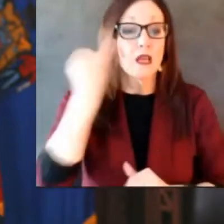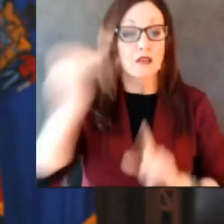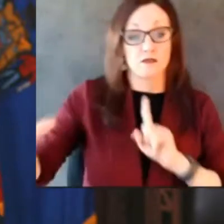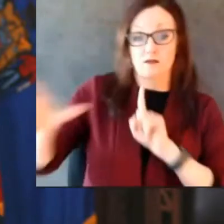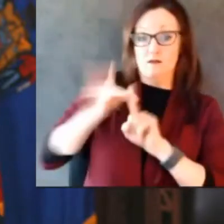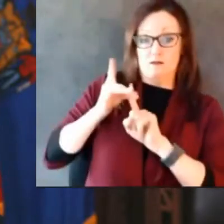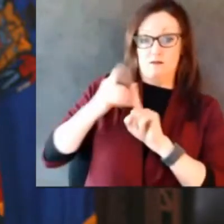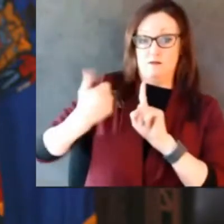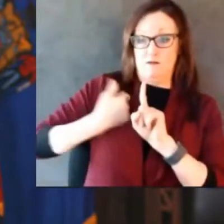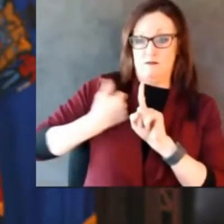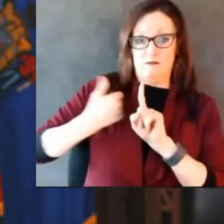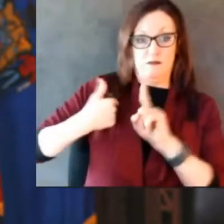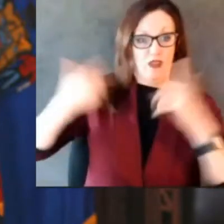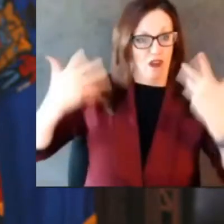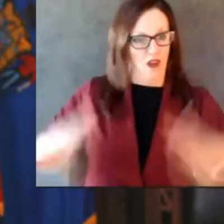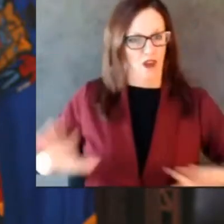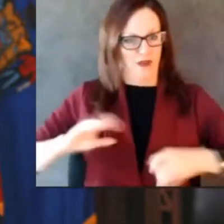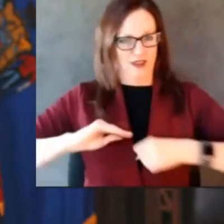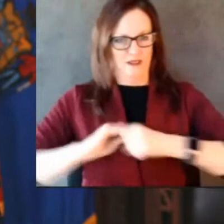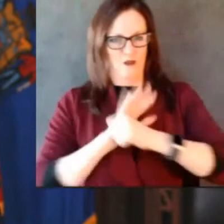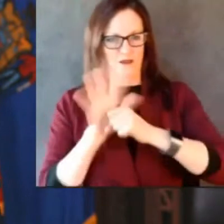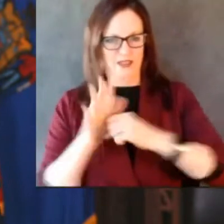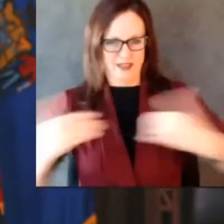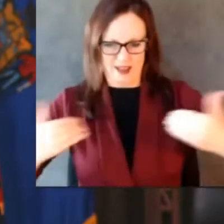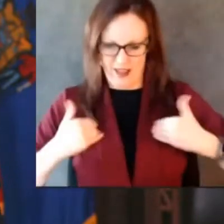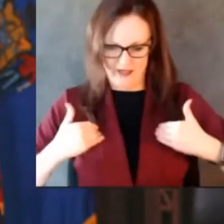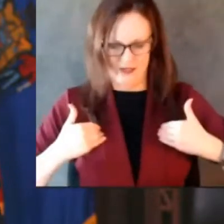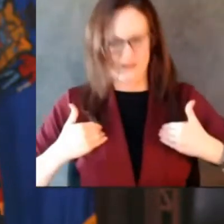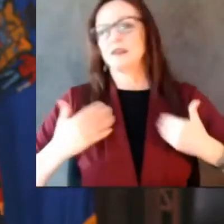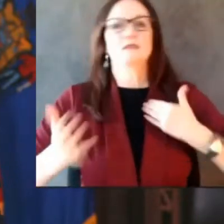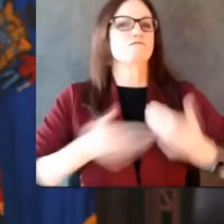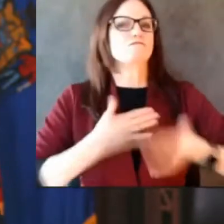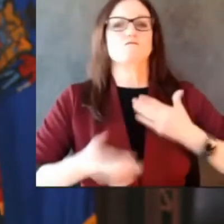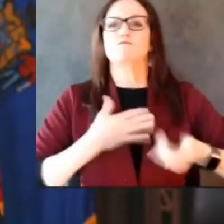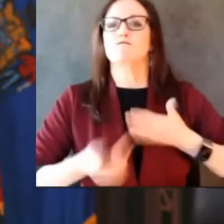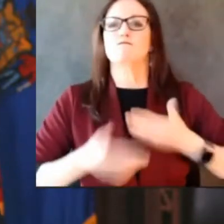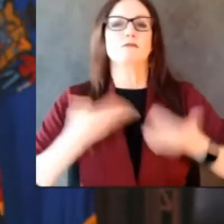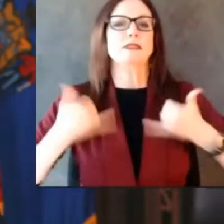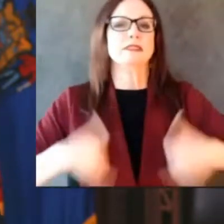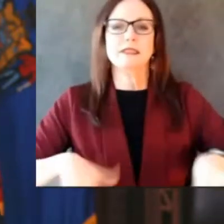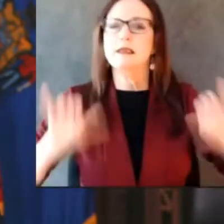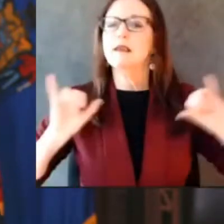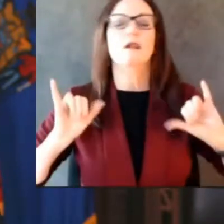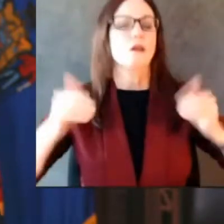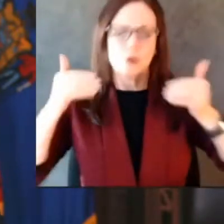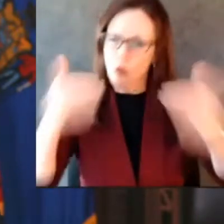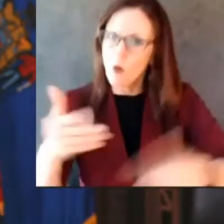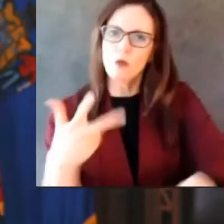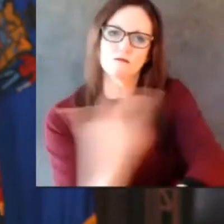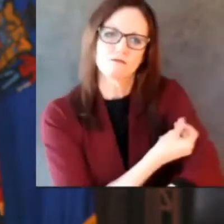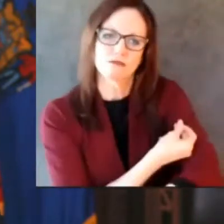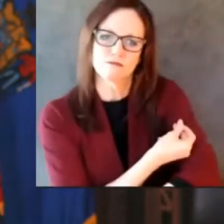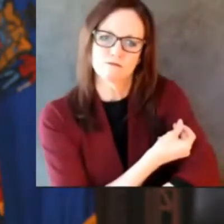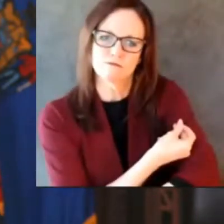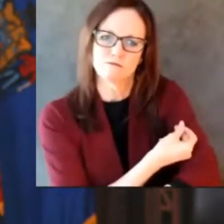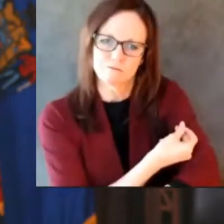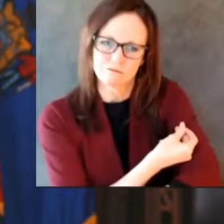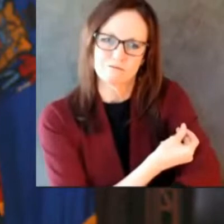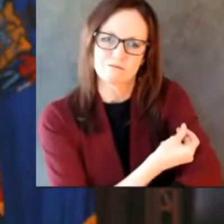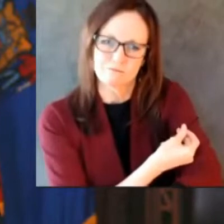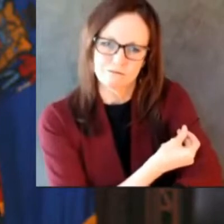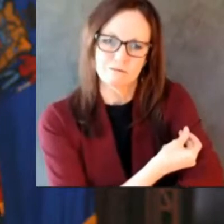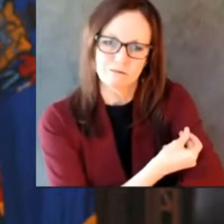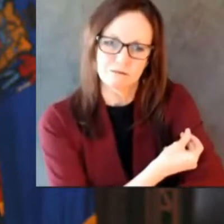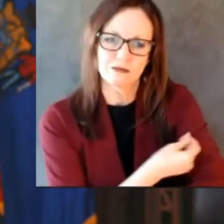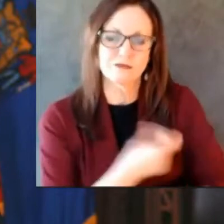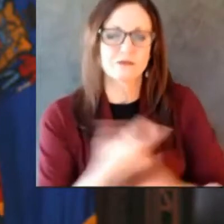year, but kicking this pandemic to the curb is going to take all of us together. Public health is a team sport,